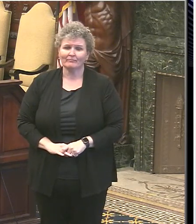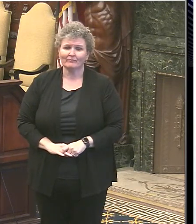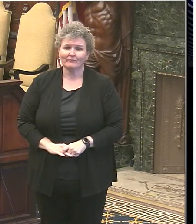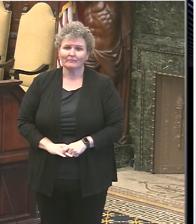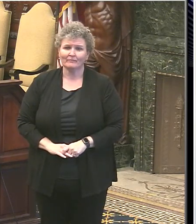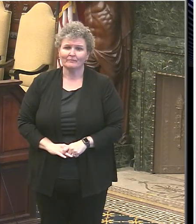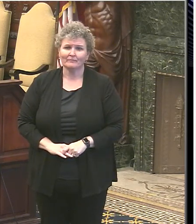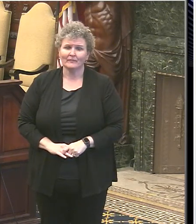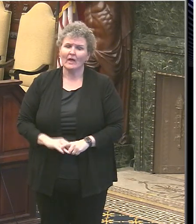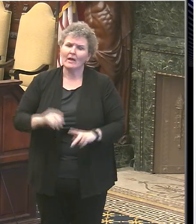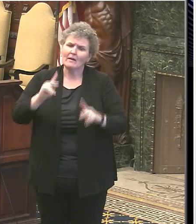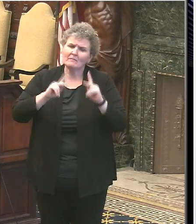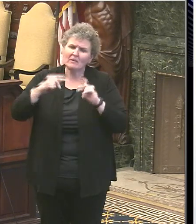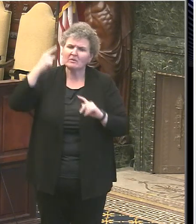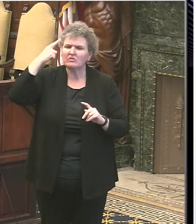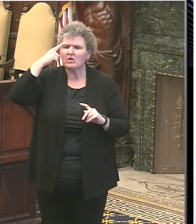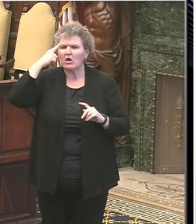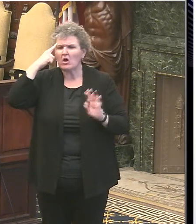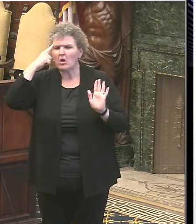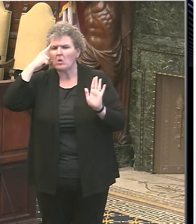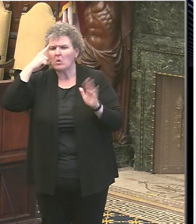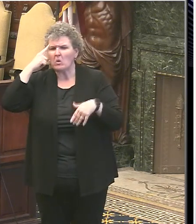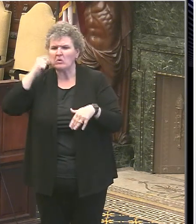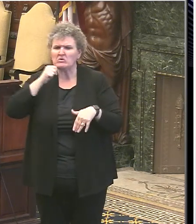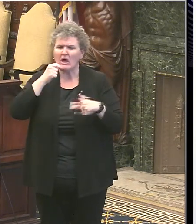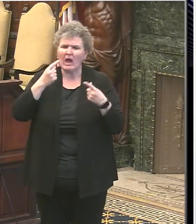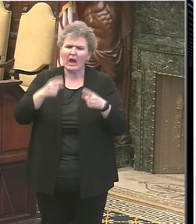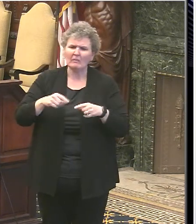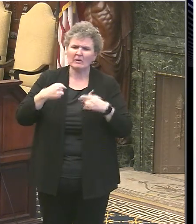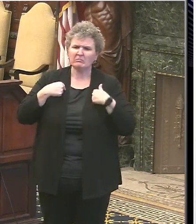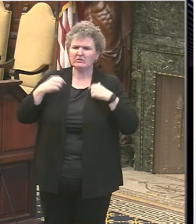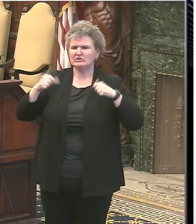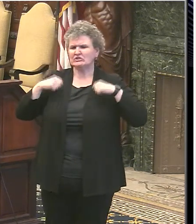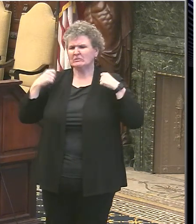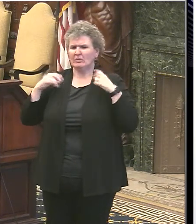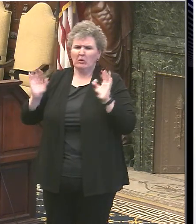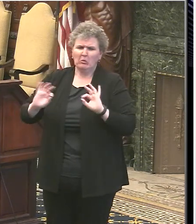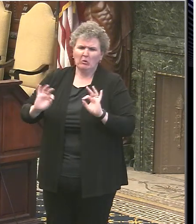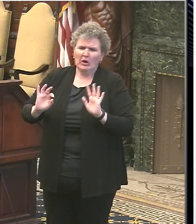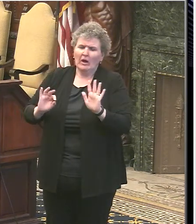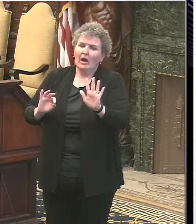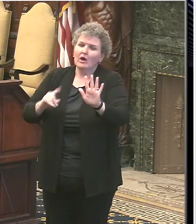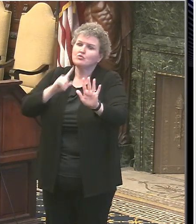people may say theoretically we're not going to have any risk there, but just the reality is that there is a risk in gyms.